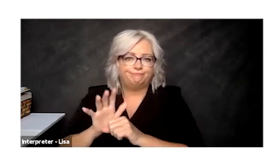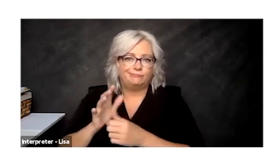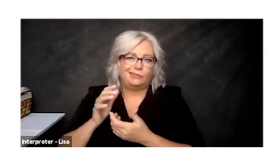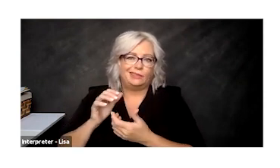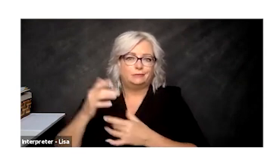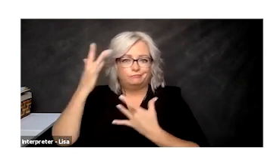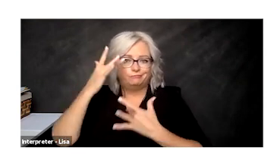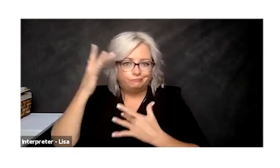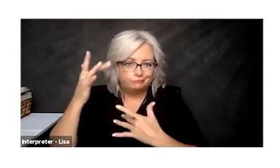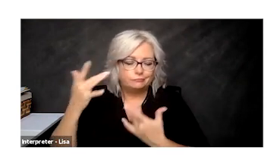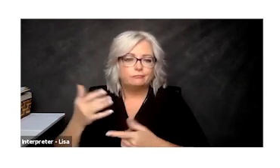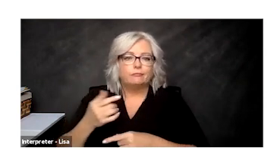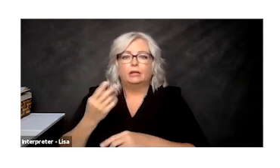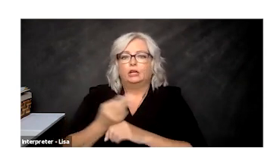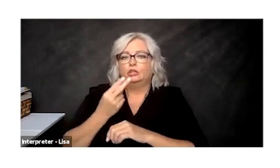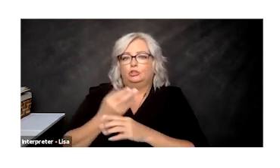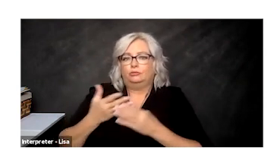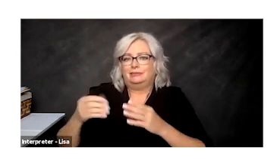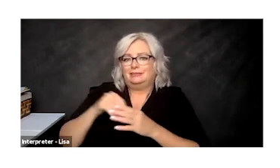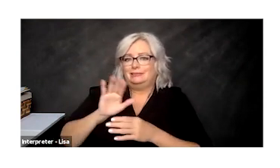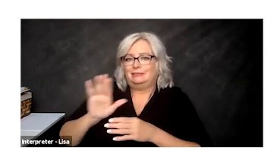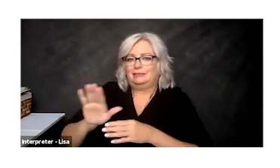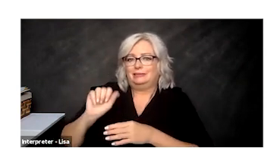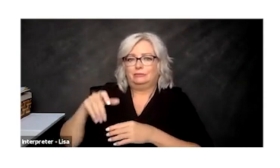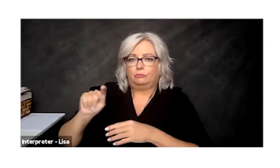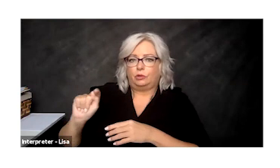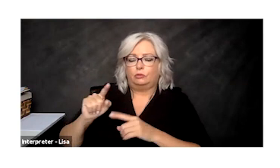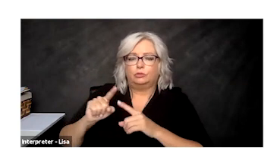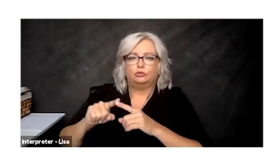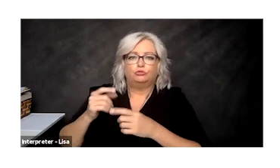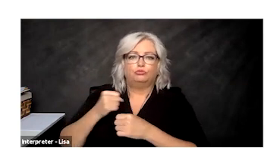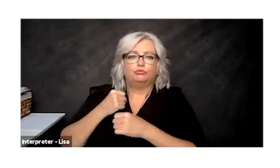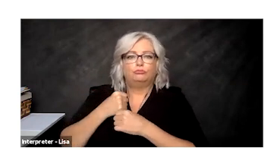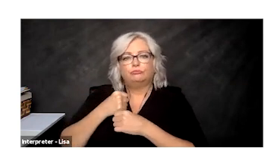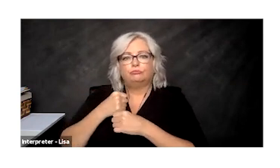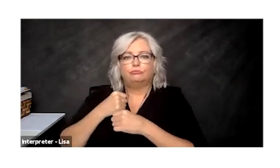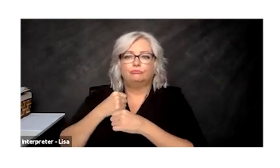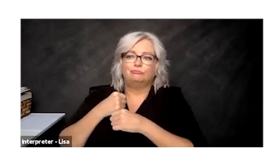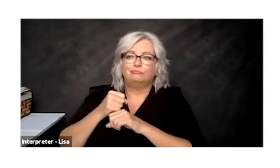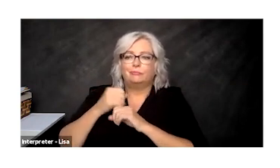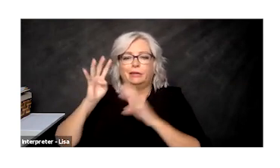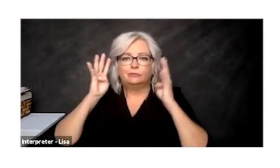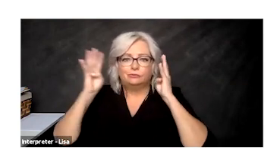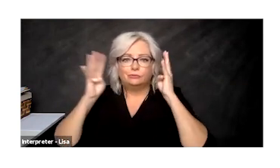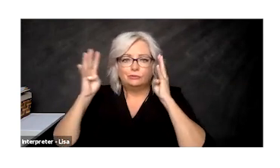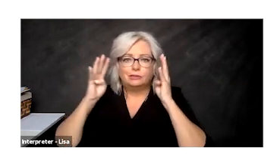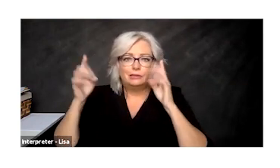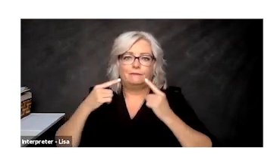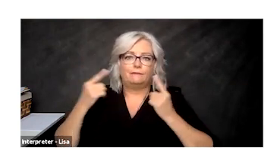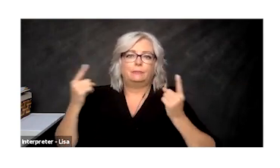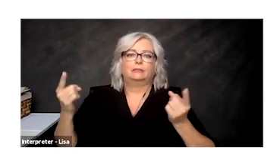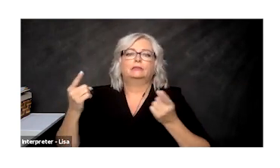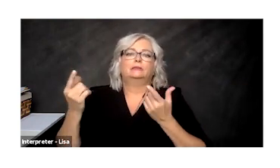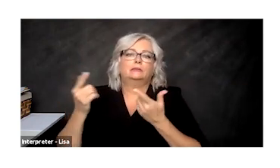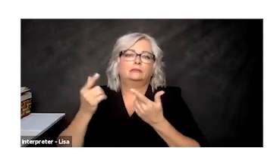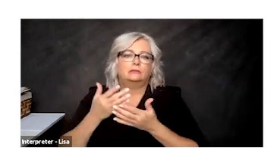his apartment and sort of recreate famous works. And it was always very personal because it's its own personal item. So the